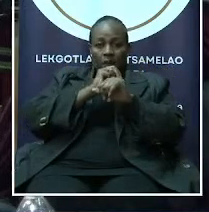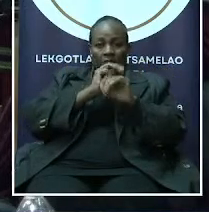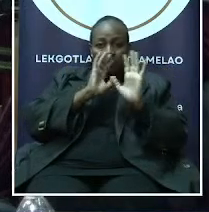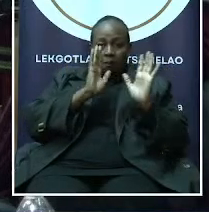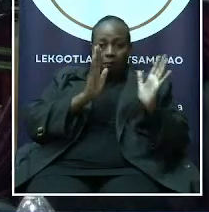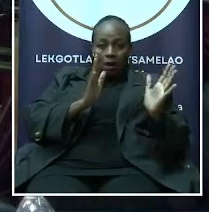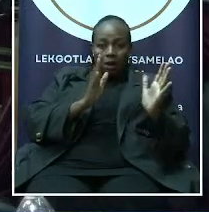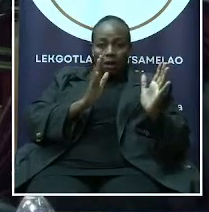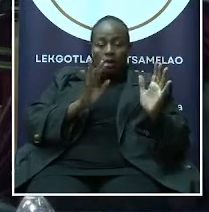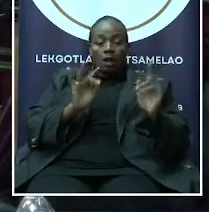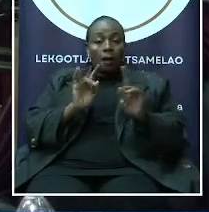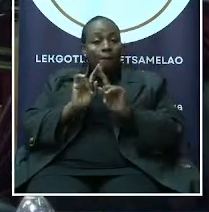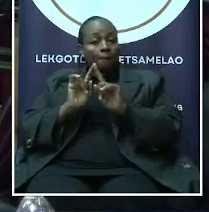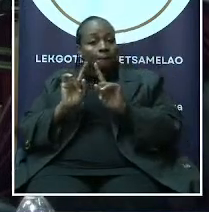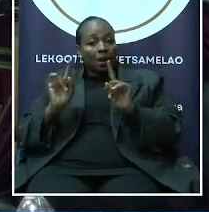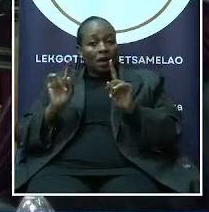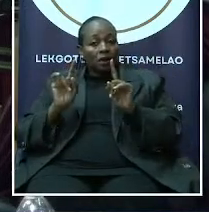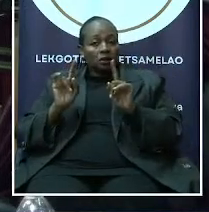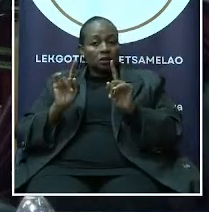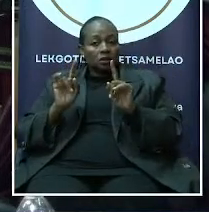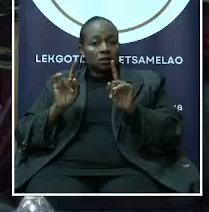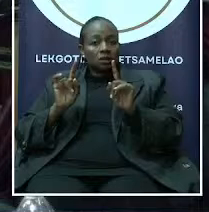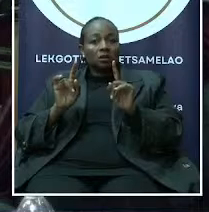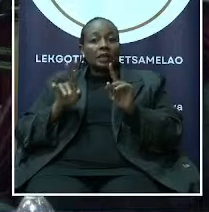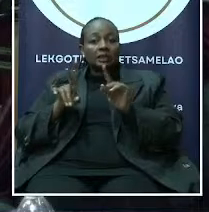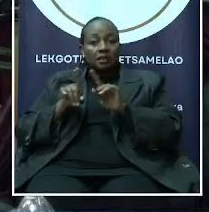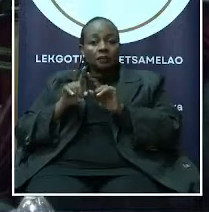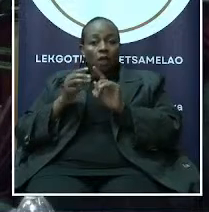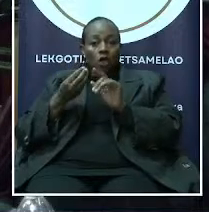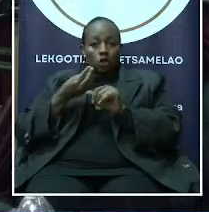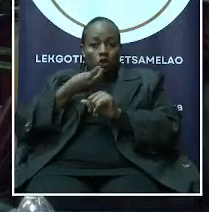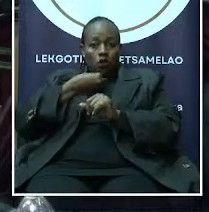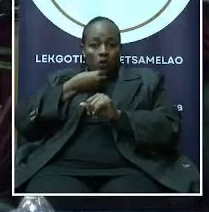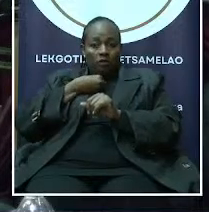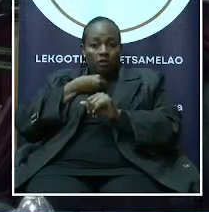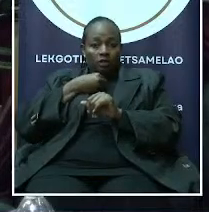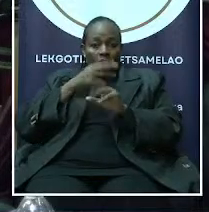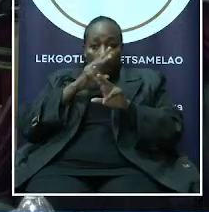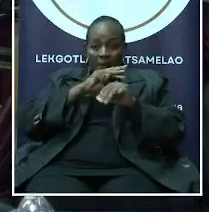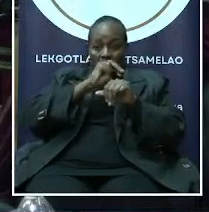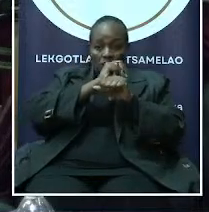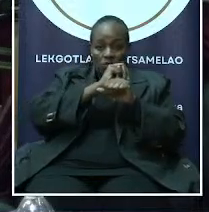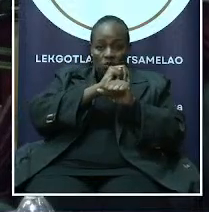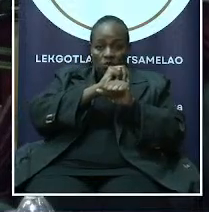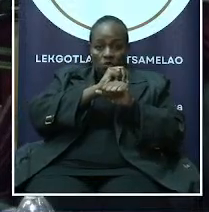yet you are part of the youth council in Mangaung, right?